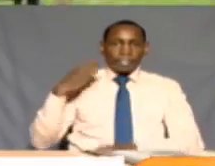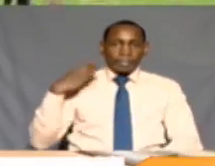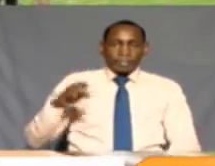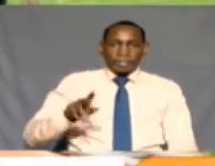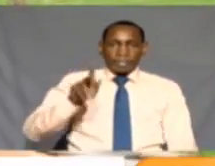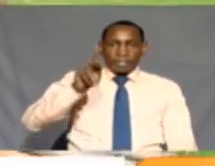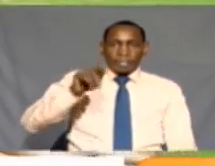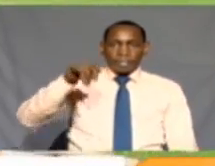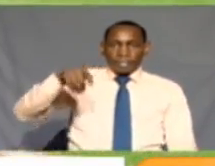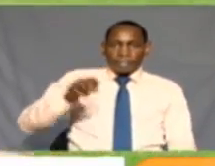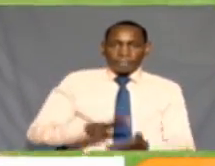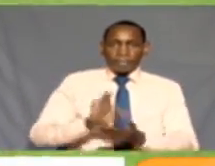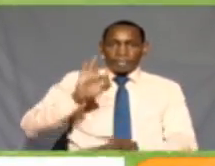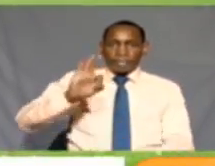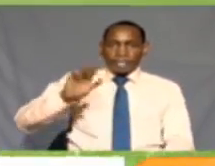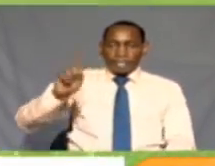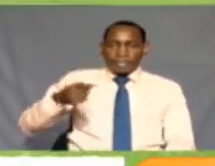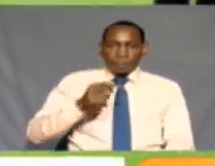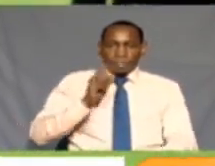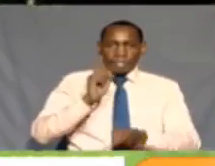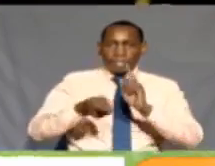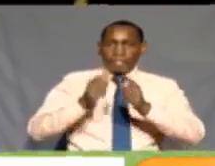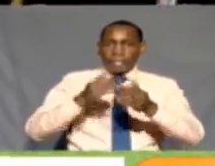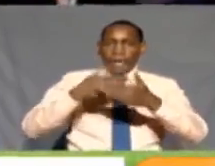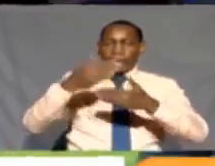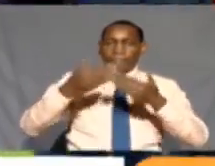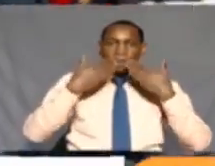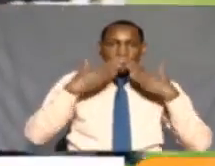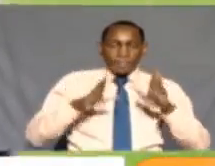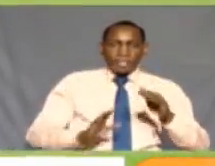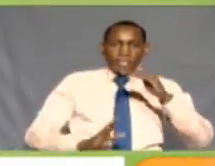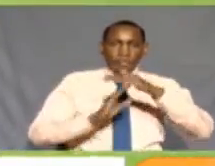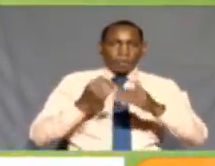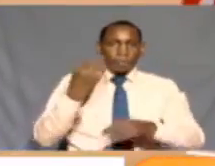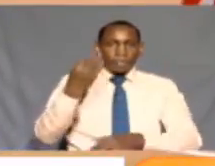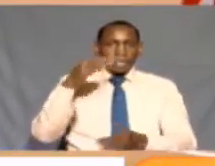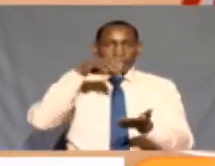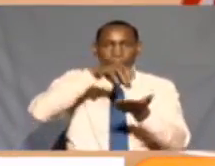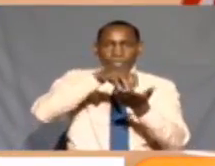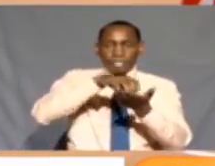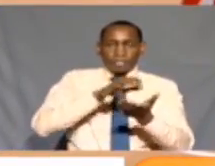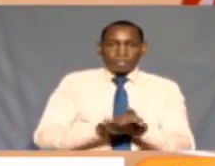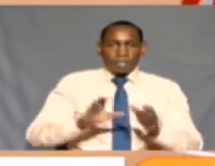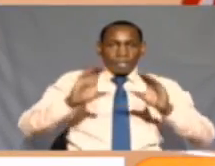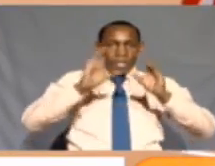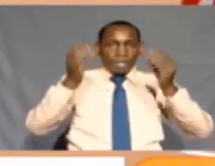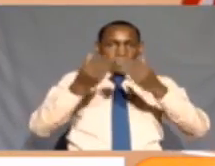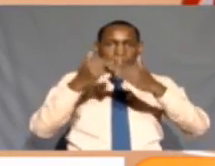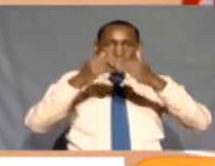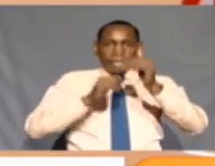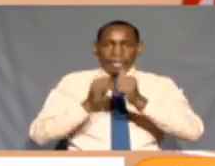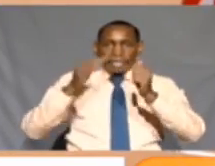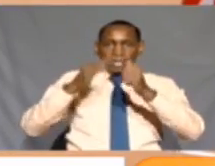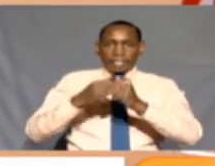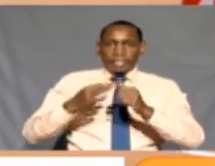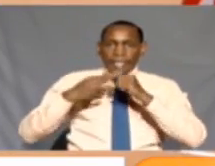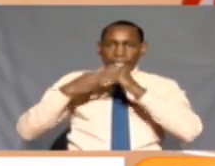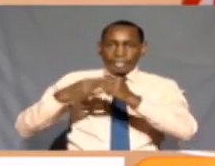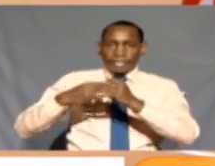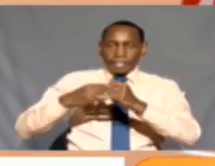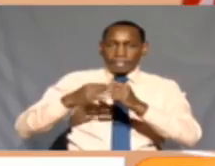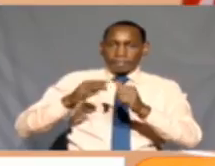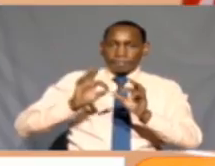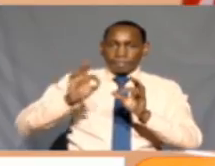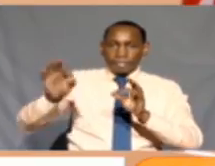Conseslus Kipruto in the 3,000 meters steeplechase after finishing in the top three positions. World under 18, 800 meters champion